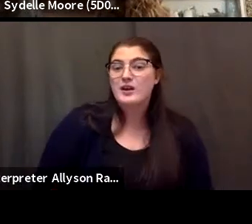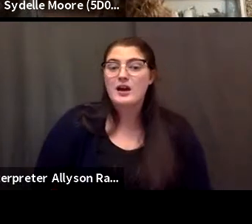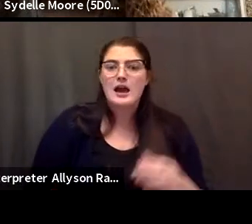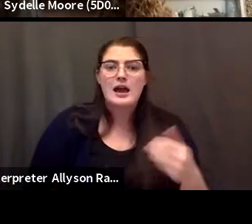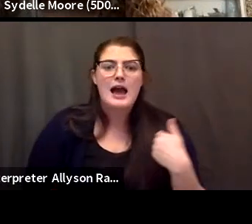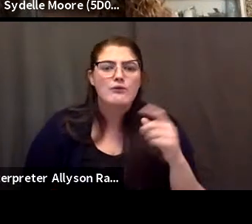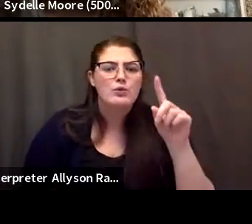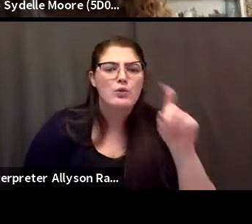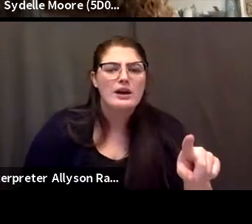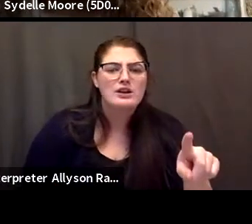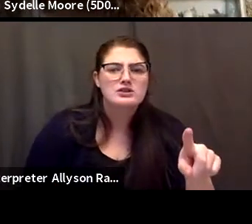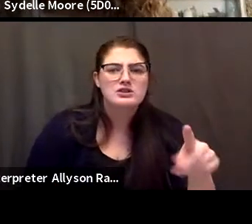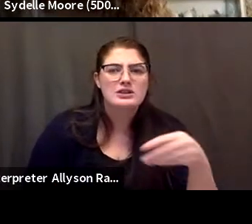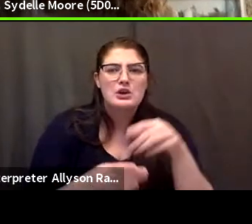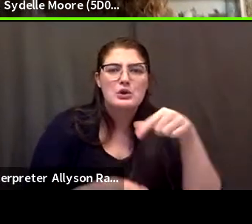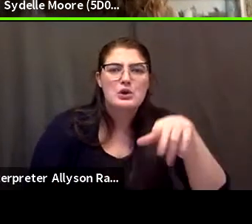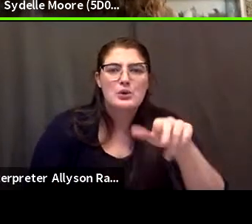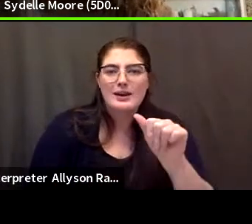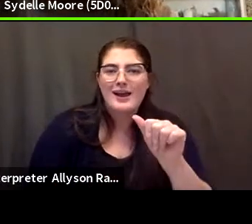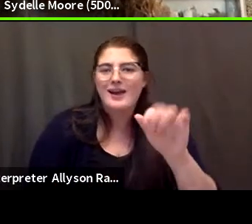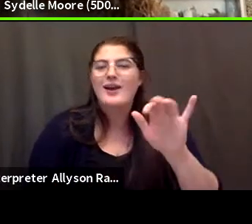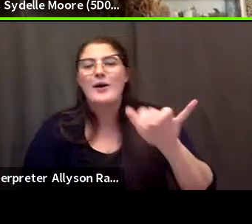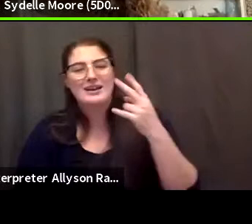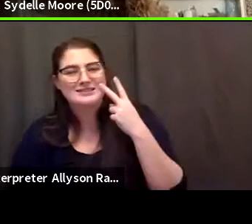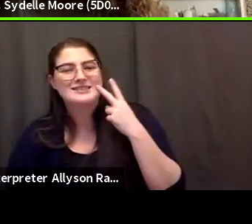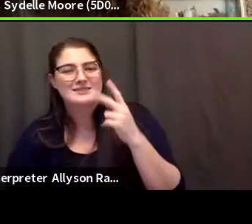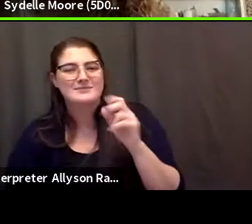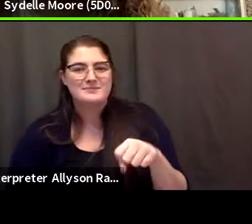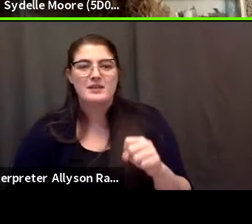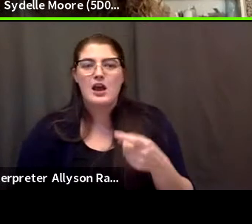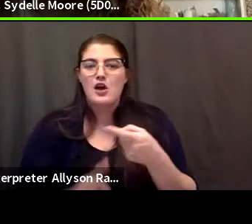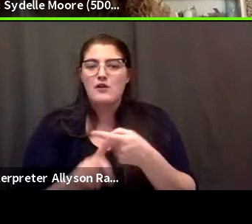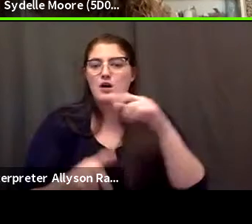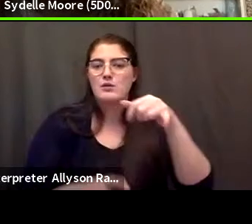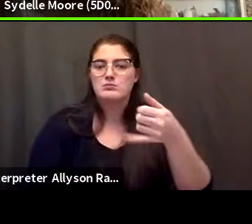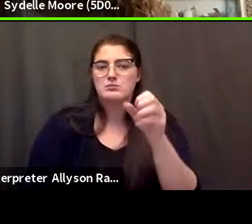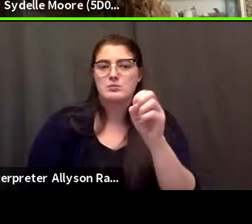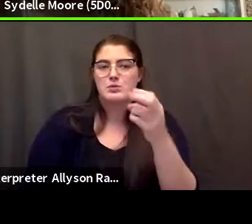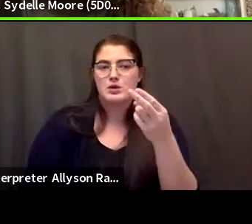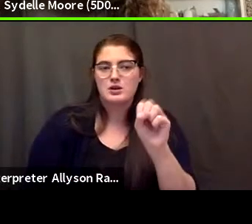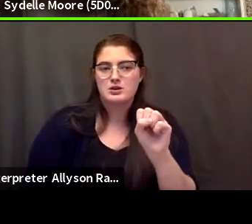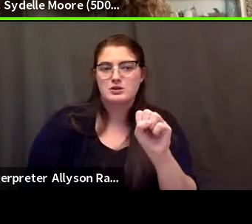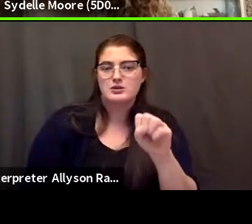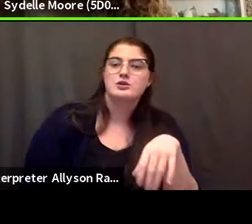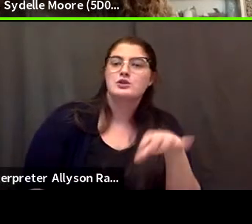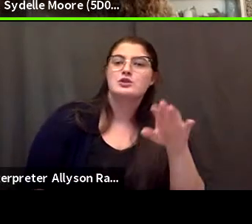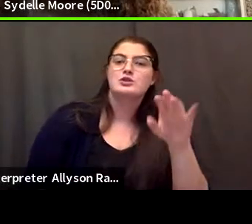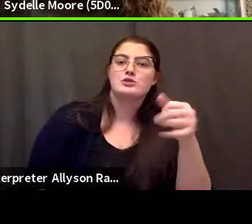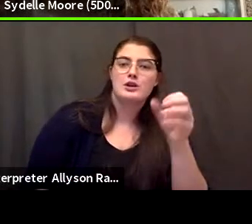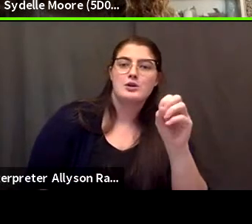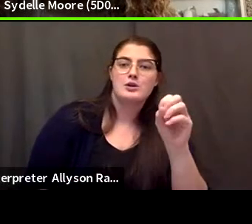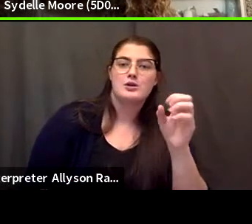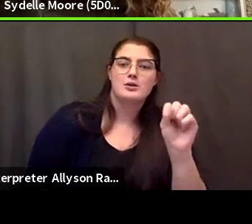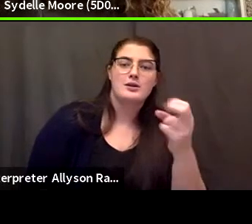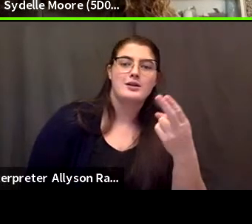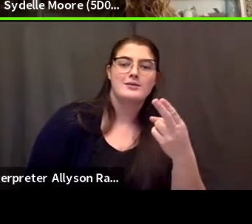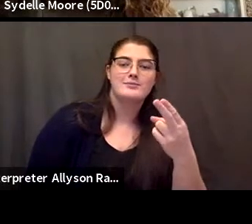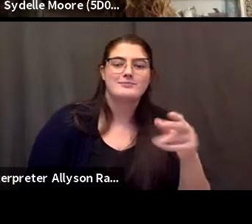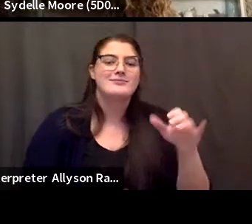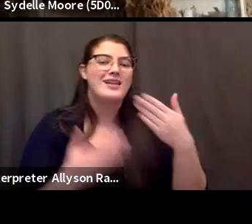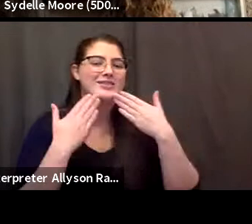question in Q&A, Commissioner Moore. I did see that from Josh Kramer. Thank you for your service,